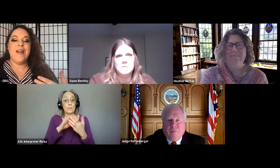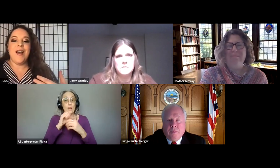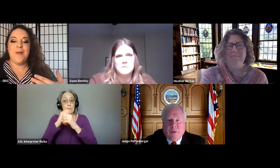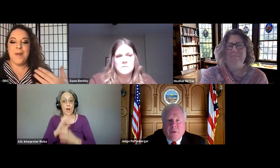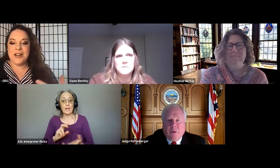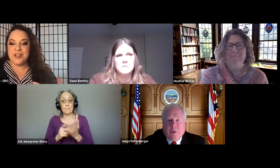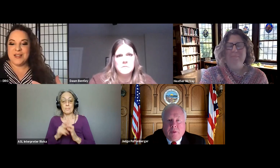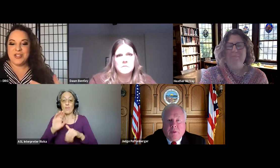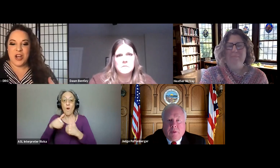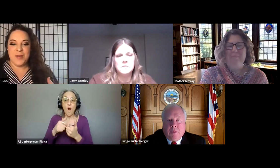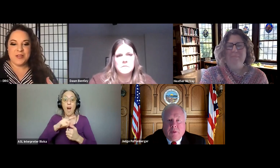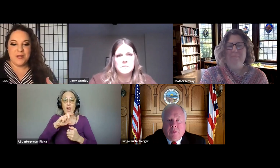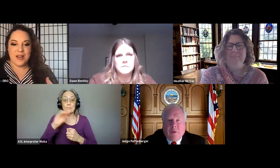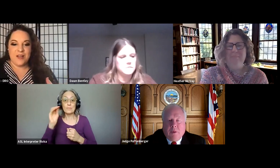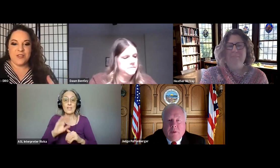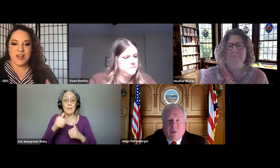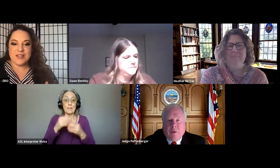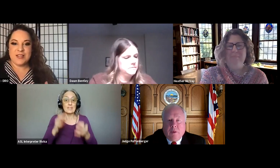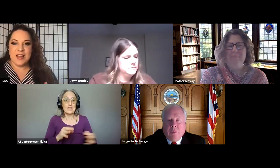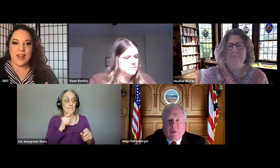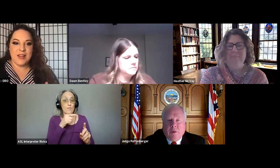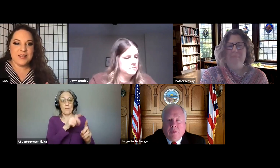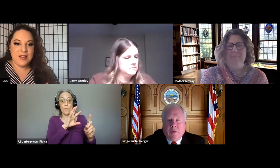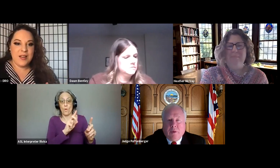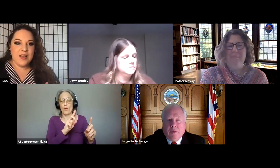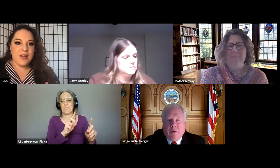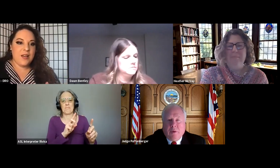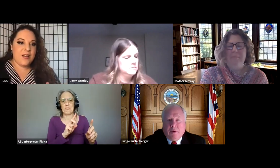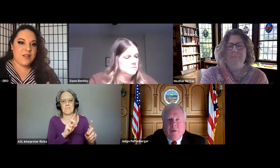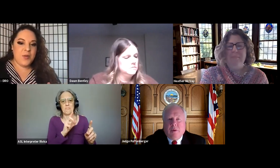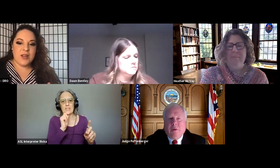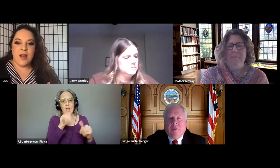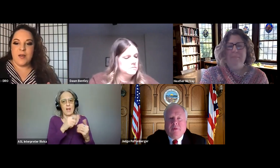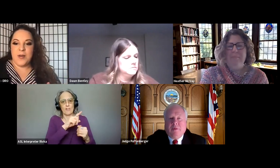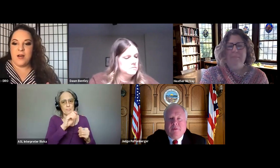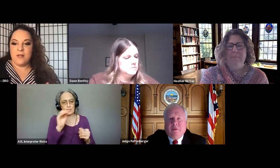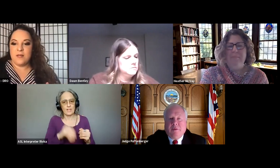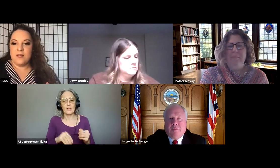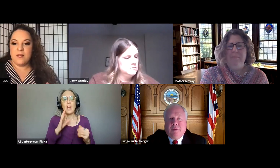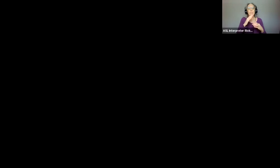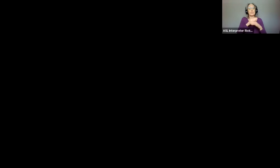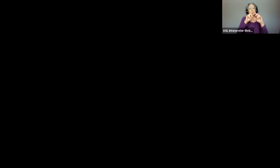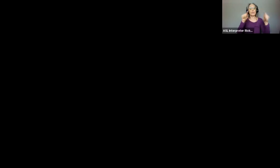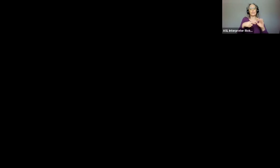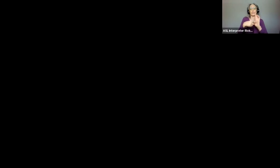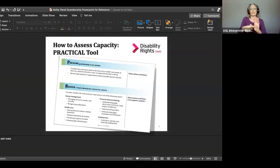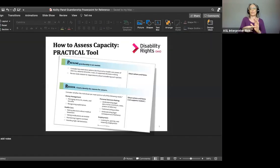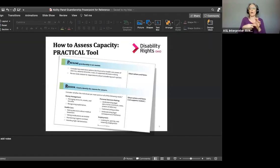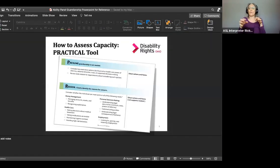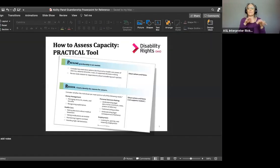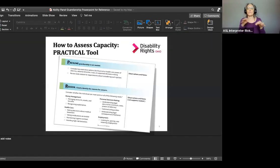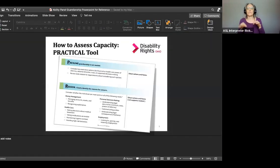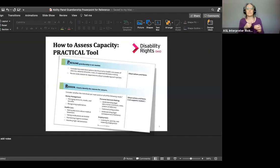ward. I'm actually going to share my screen here for just a second so we can talk about some of the